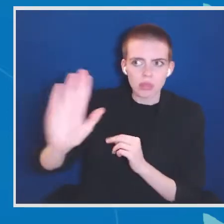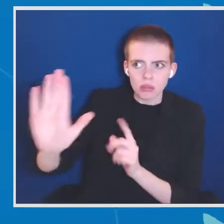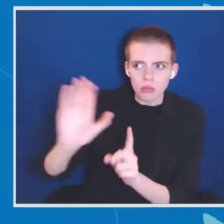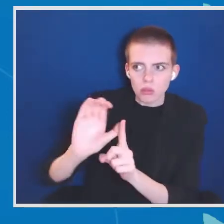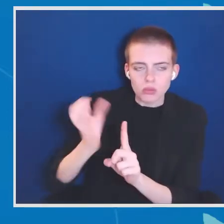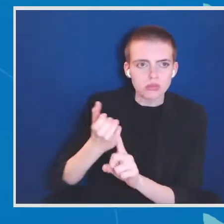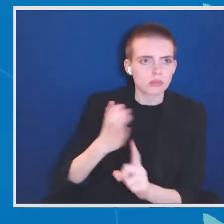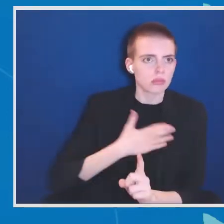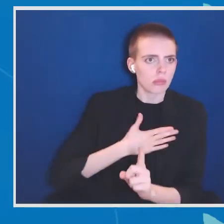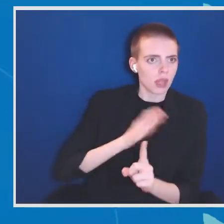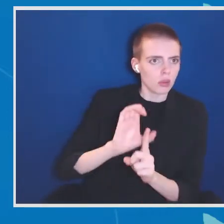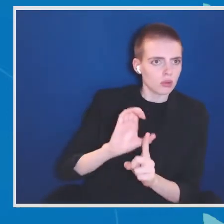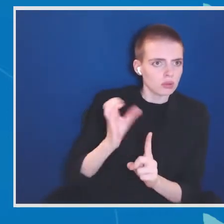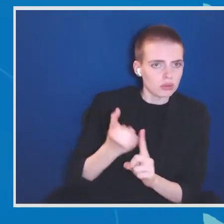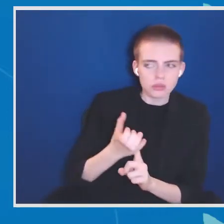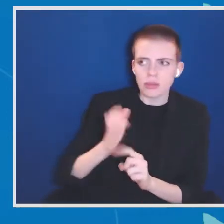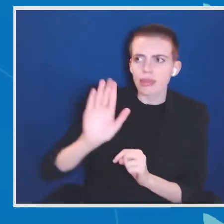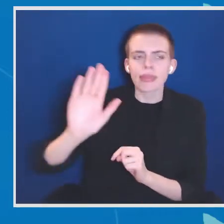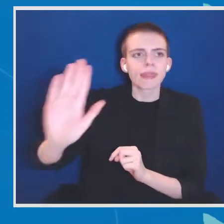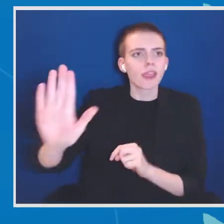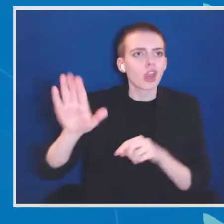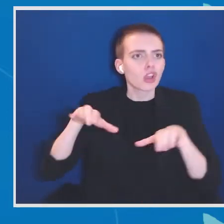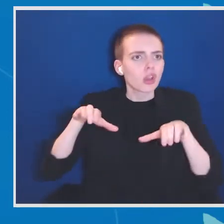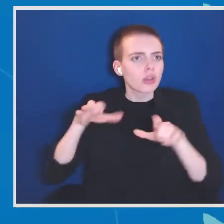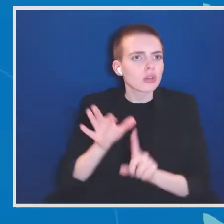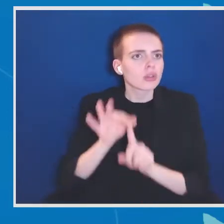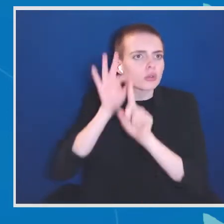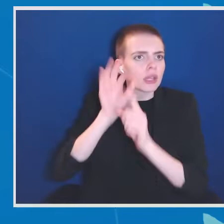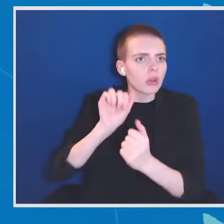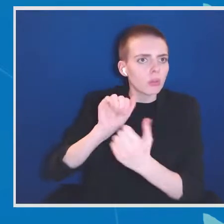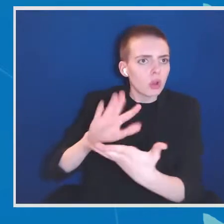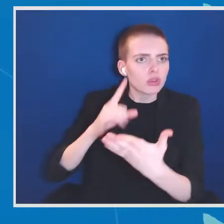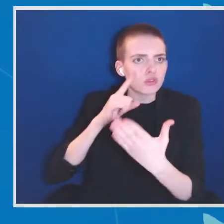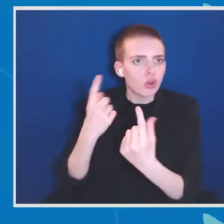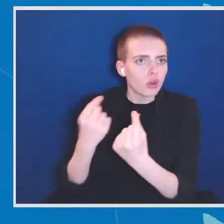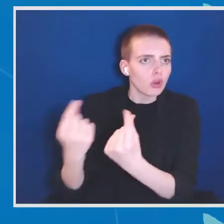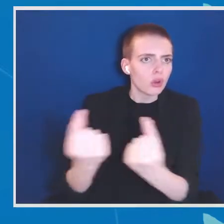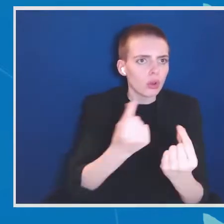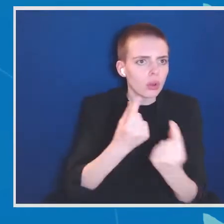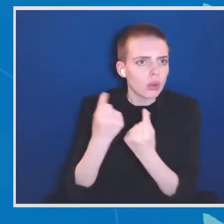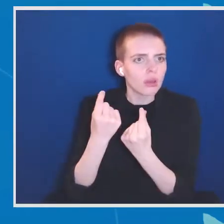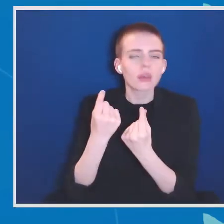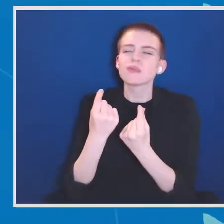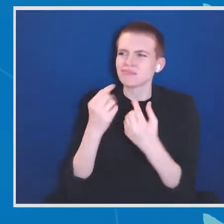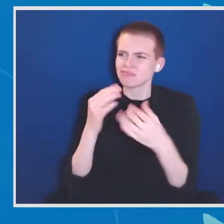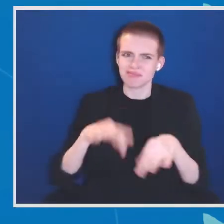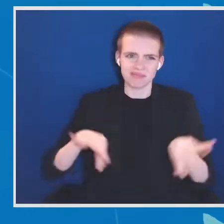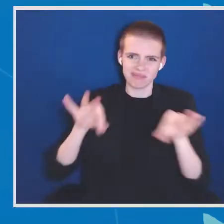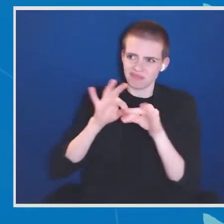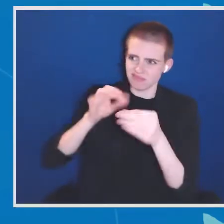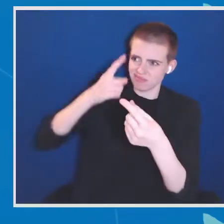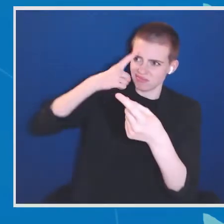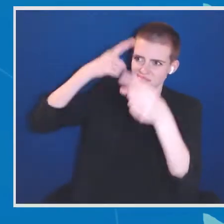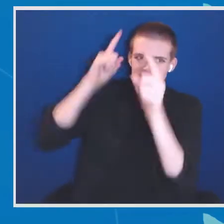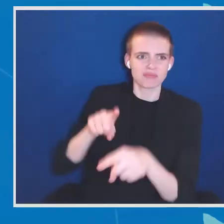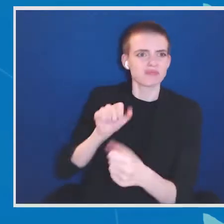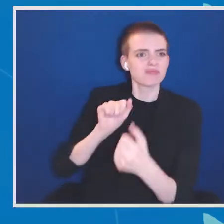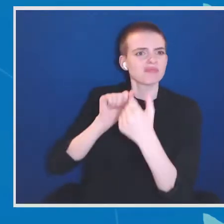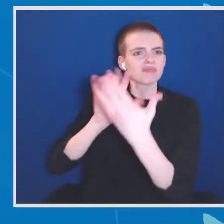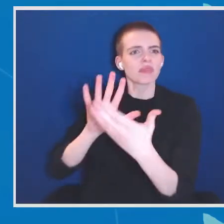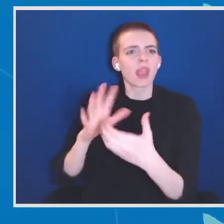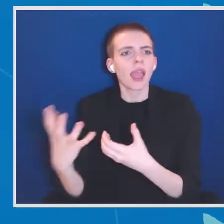the unique ways of doing things, and also agree on an approach that engages all the citizens and all the communities,